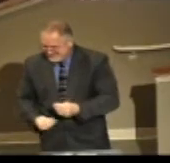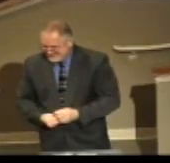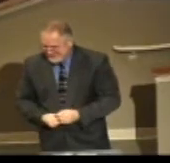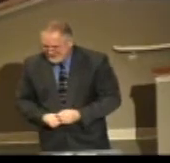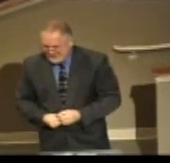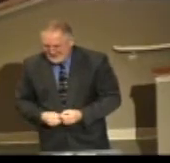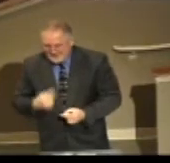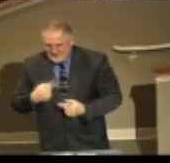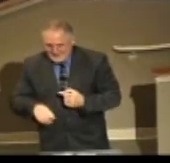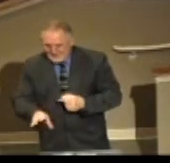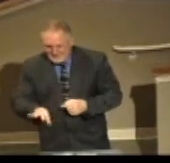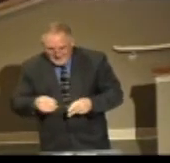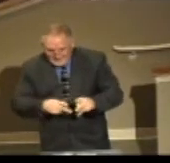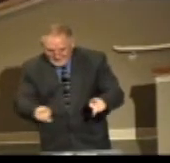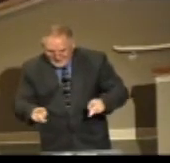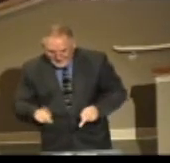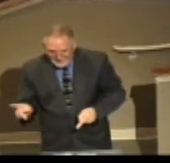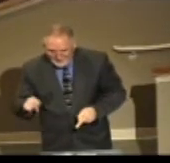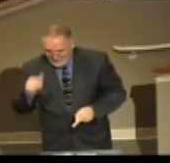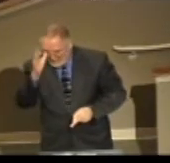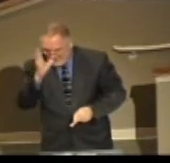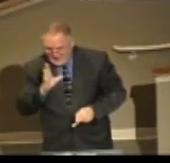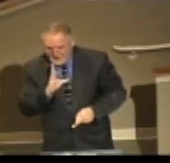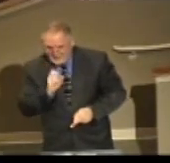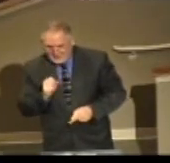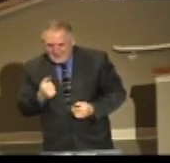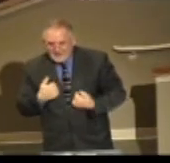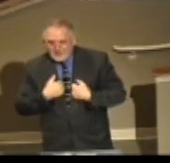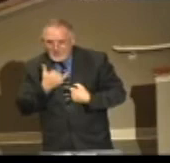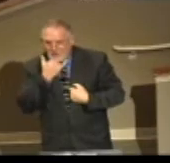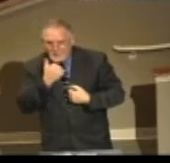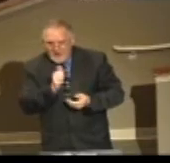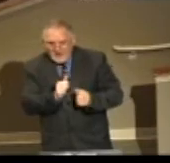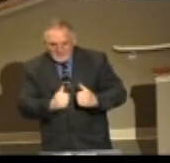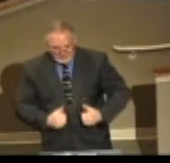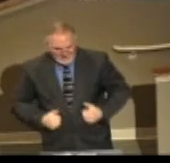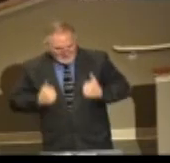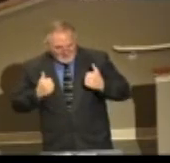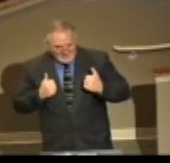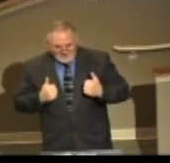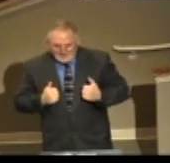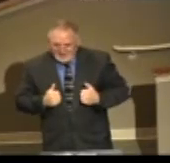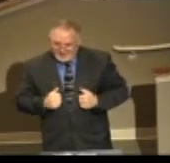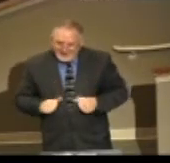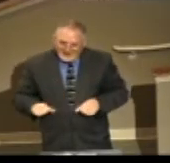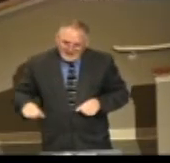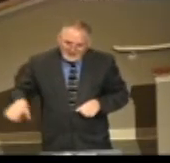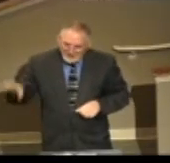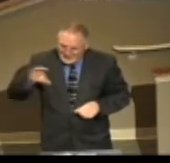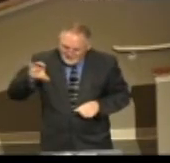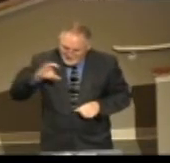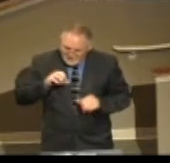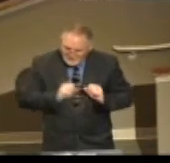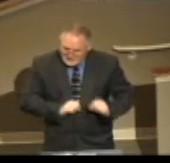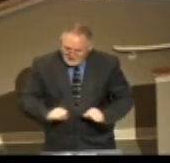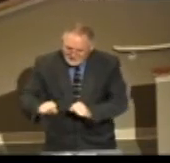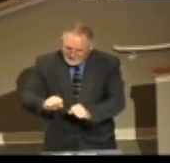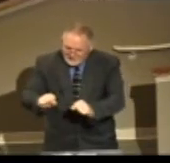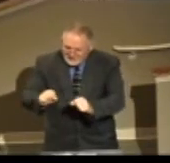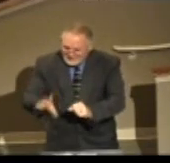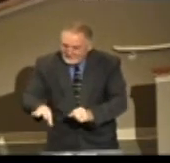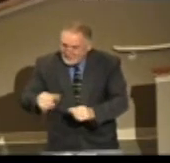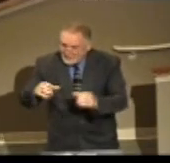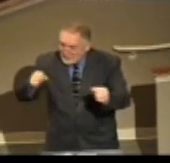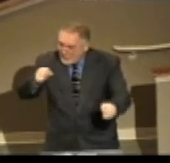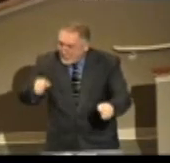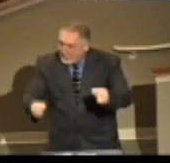Couldn't even find the place the man was when I got in town. Had the wrong address. I had to look for the street that sounded like what he wanted. And I drove down the street long after I found his